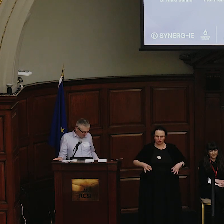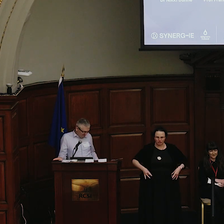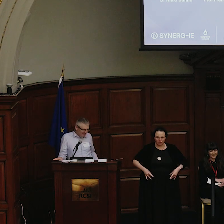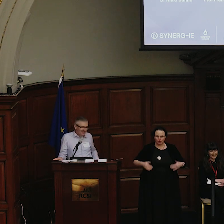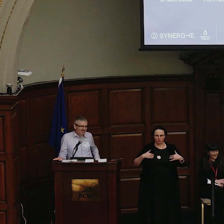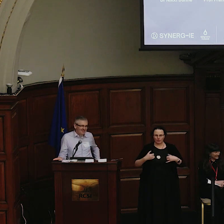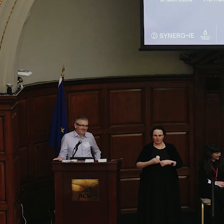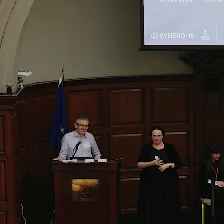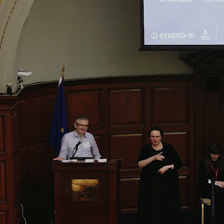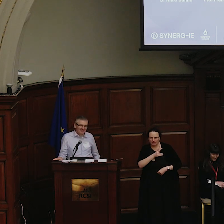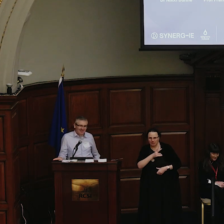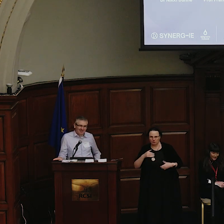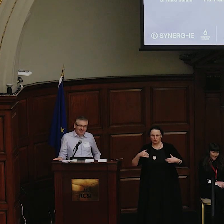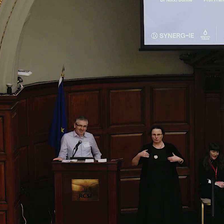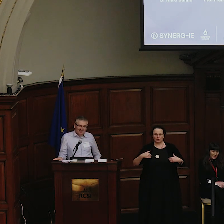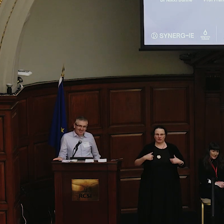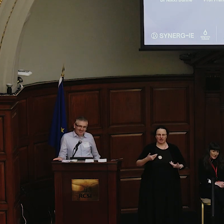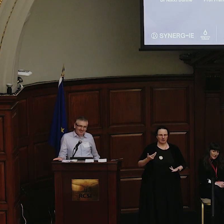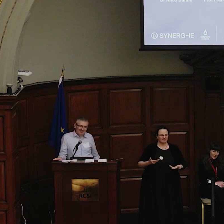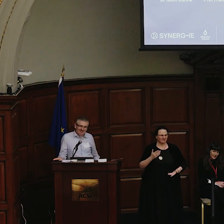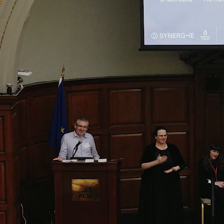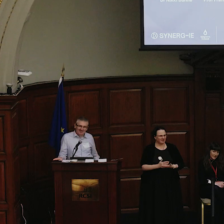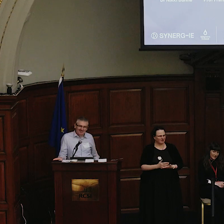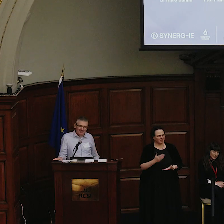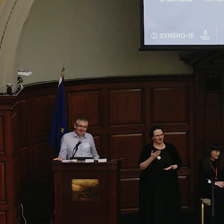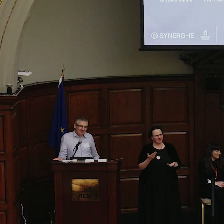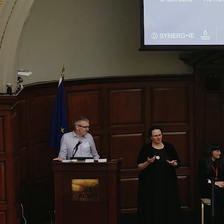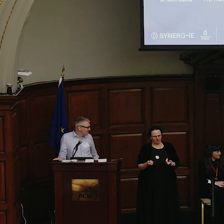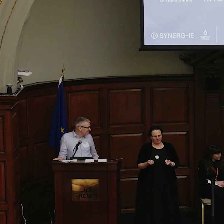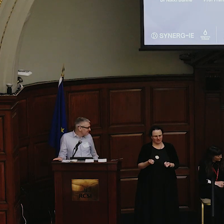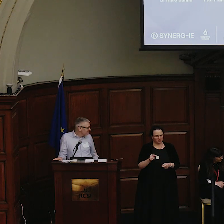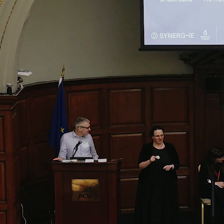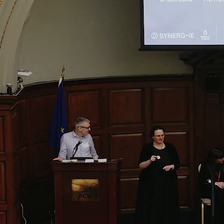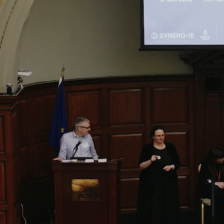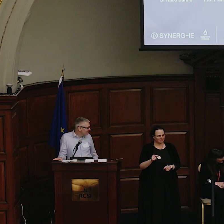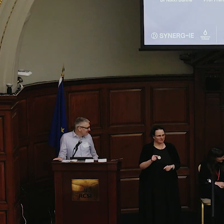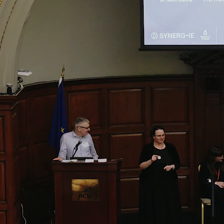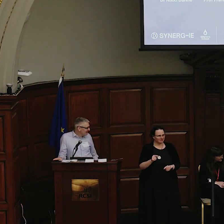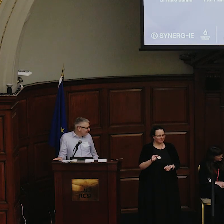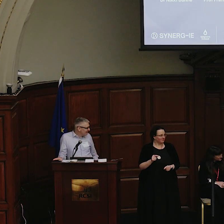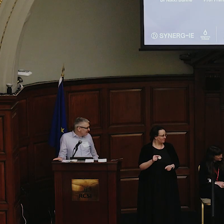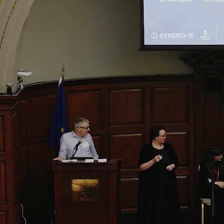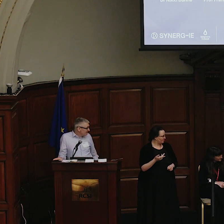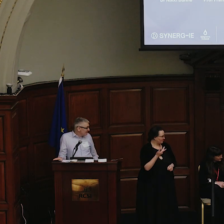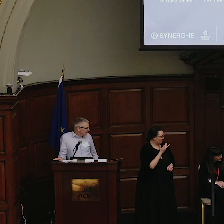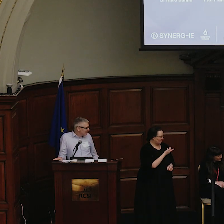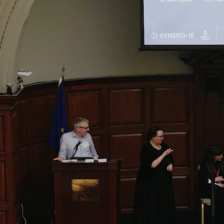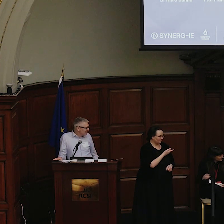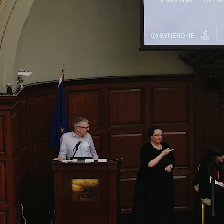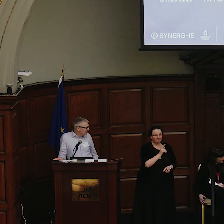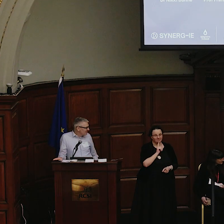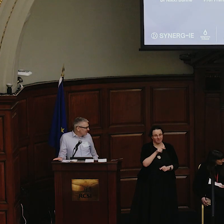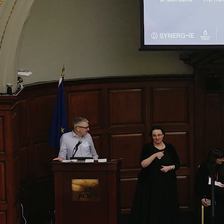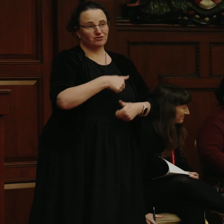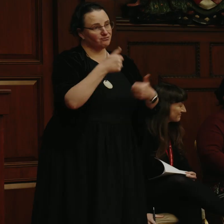heart and how do we manage it all? It's a really great